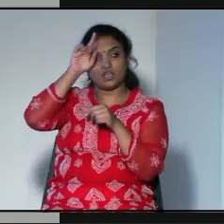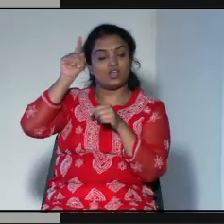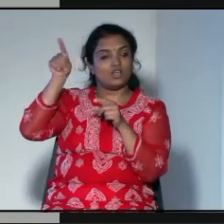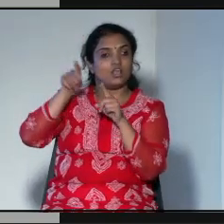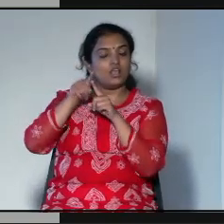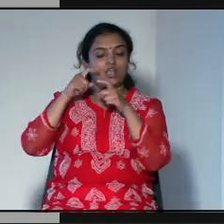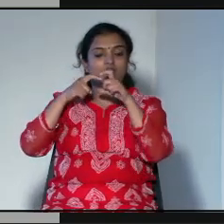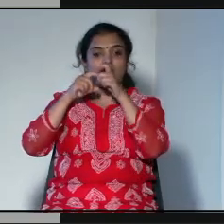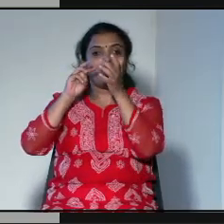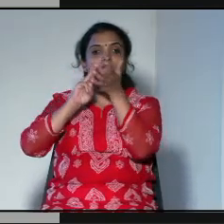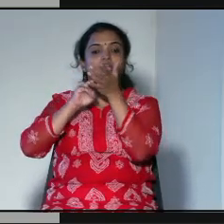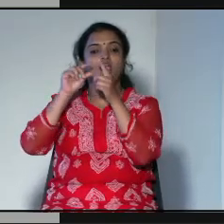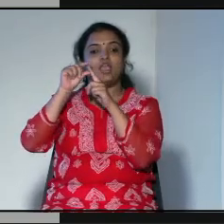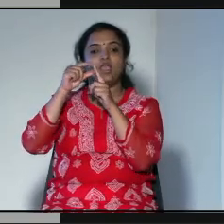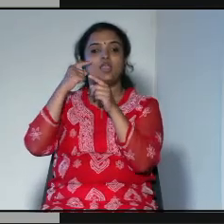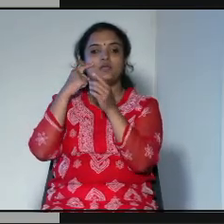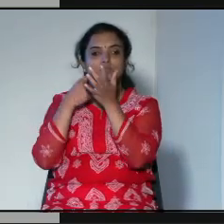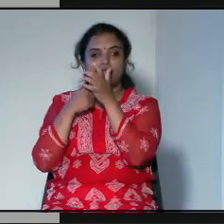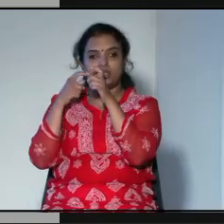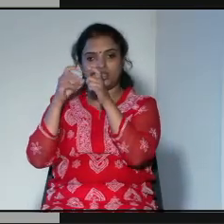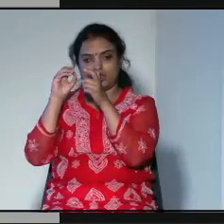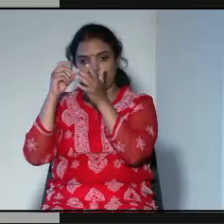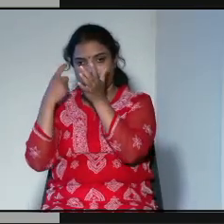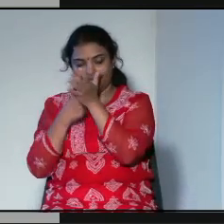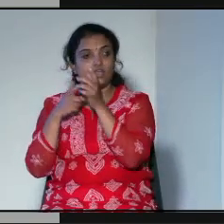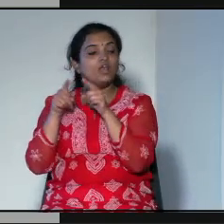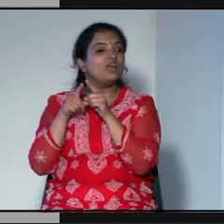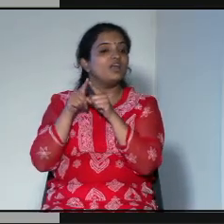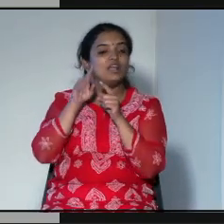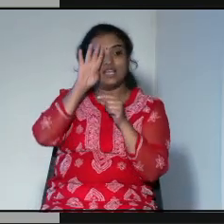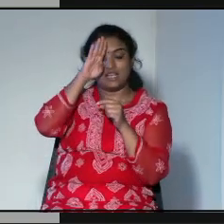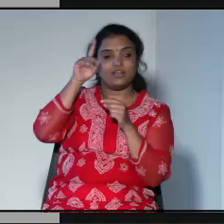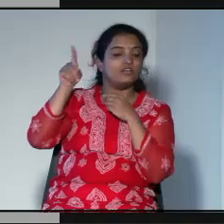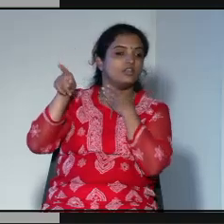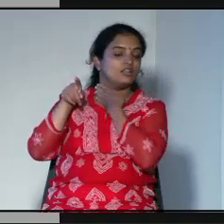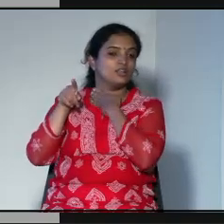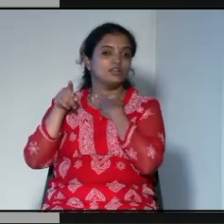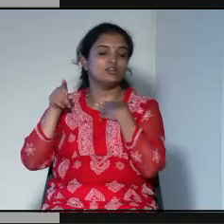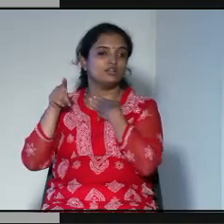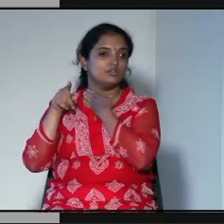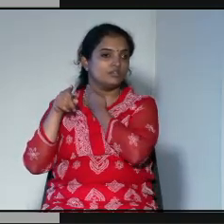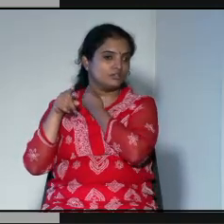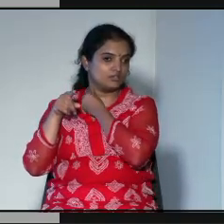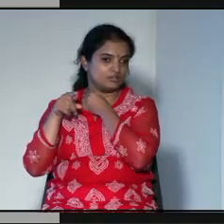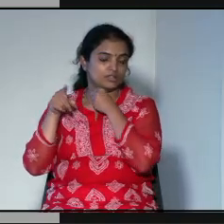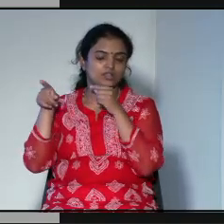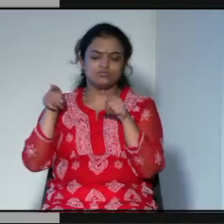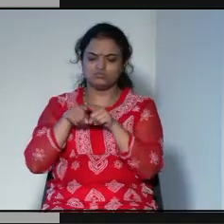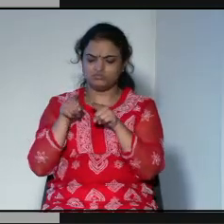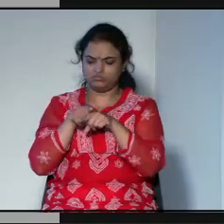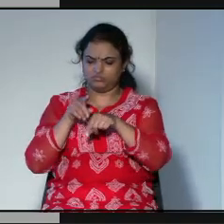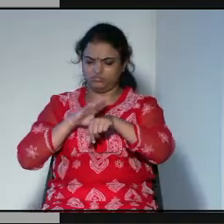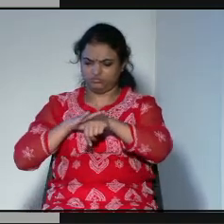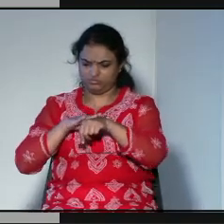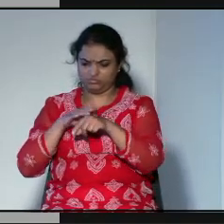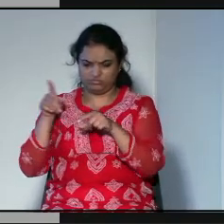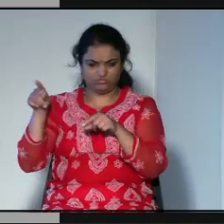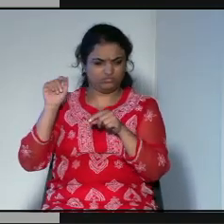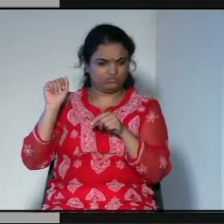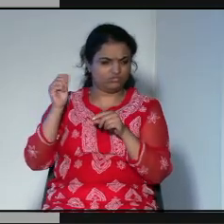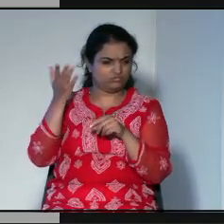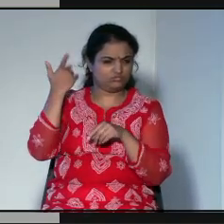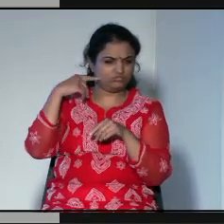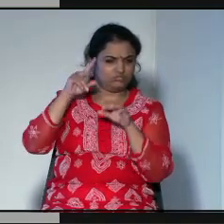her sword, a work as enormous in its conception and ambition as it is in its scale. Made in